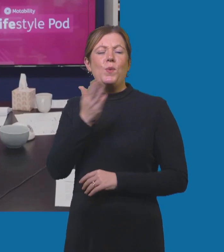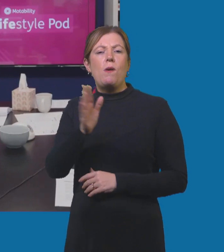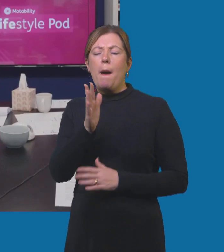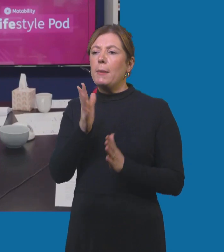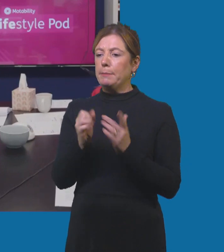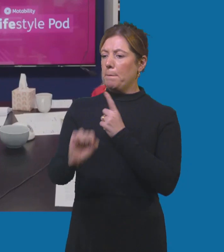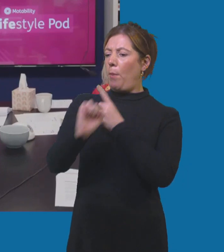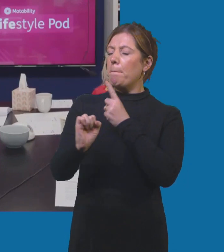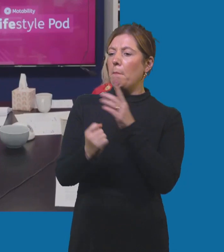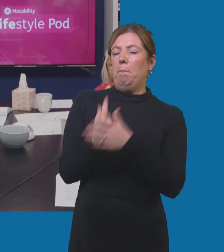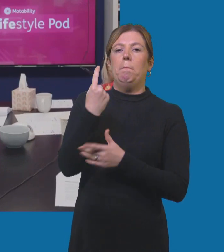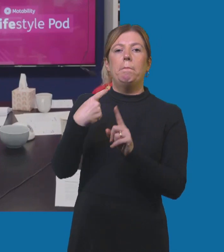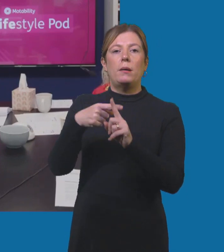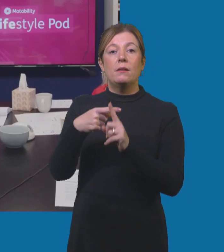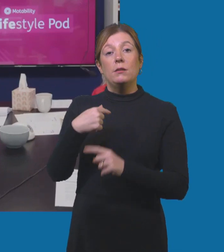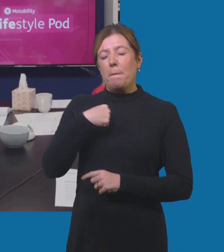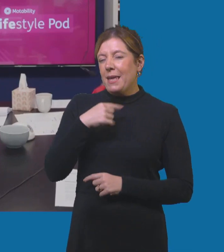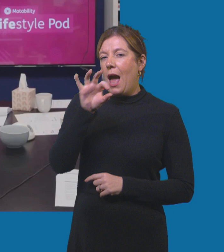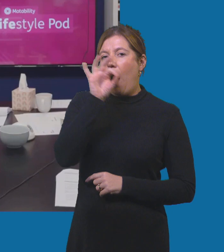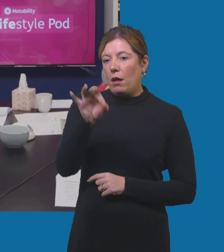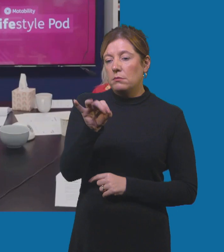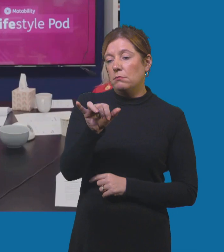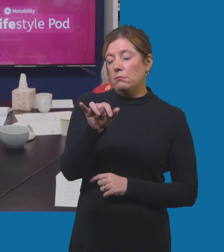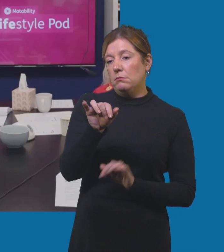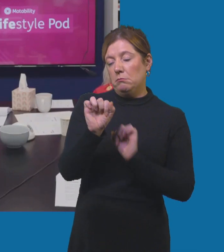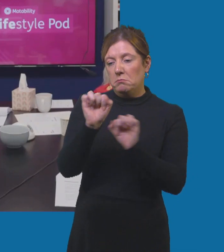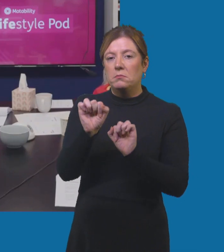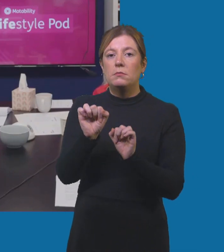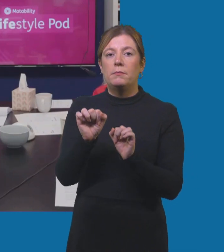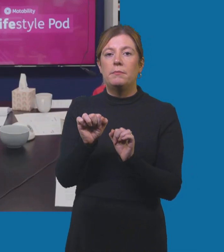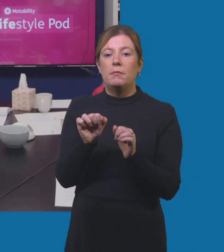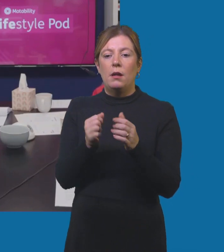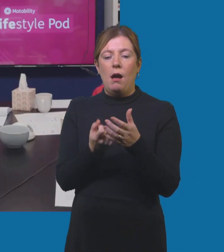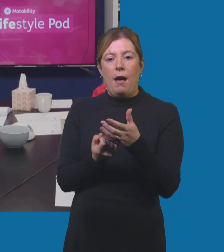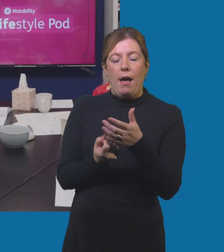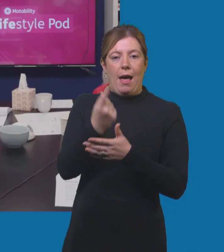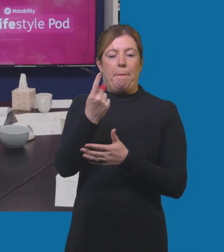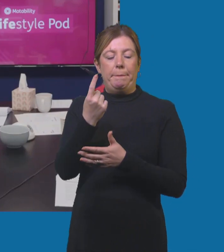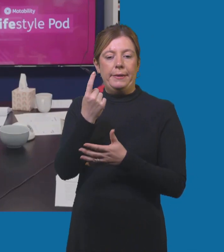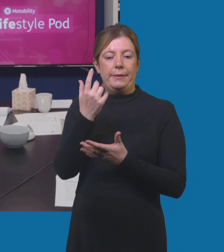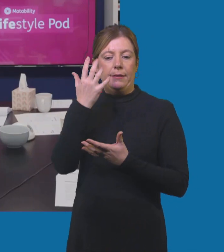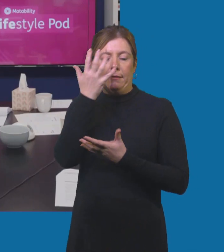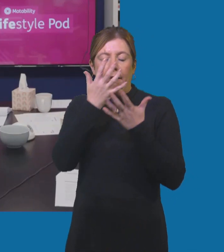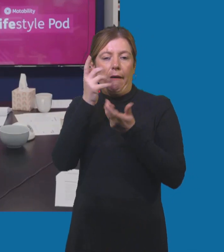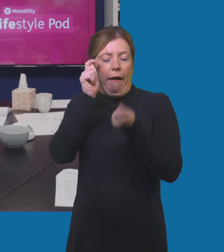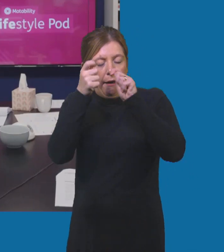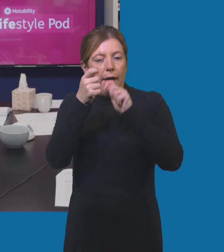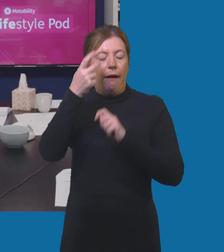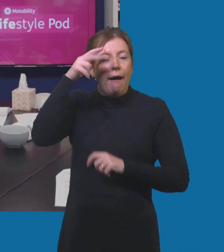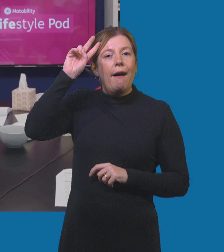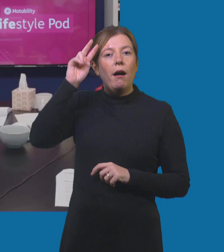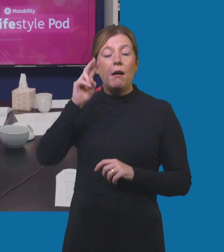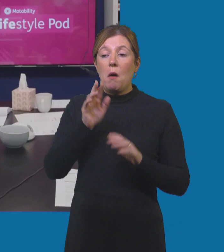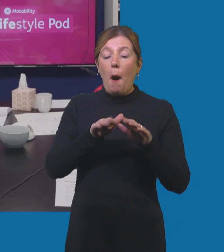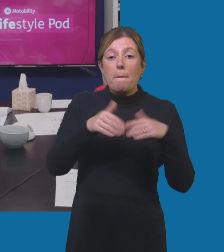is, what, when, where was the turning point? Was it a book, a person, a seminar,